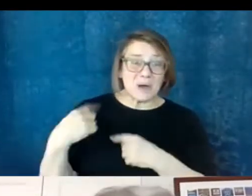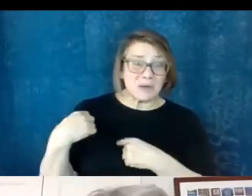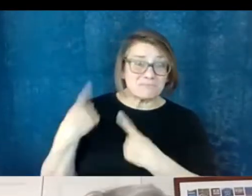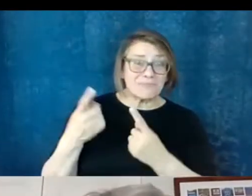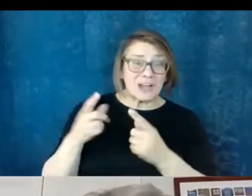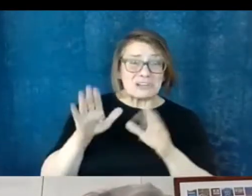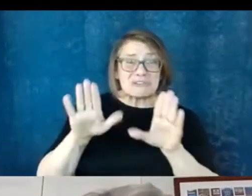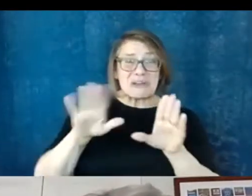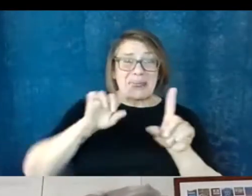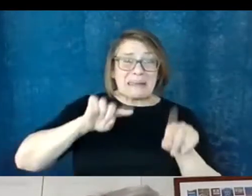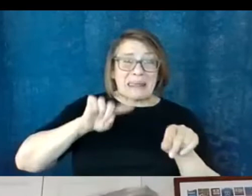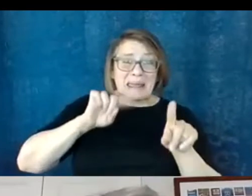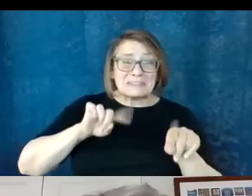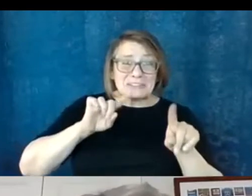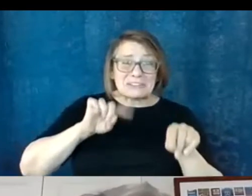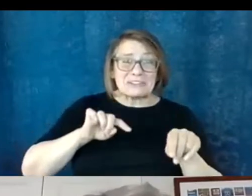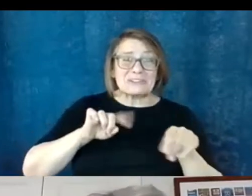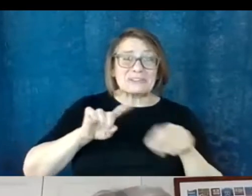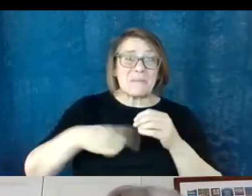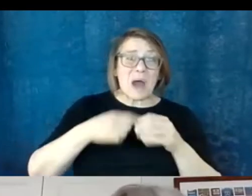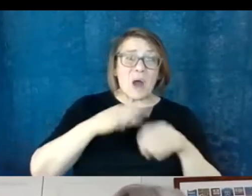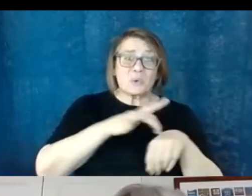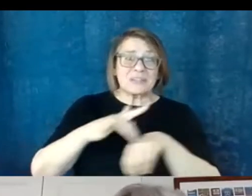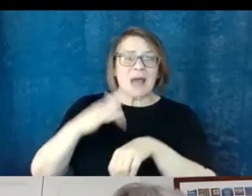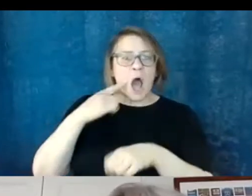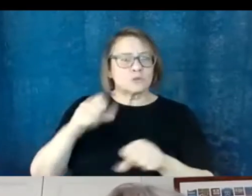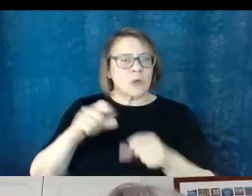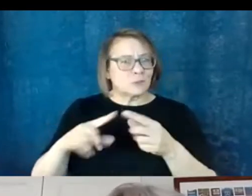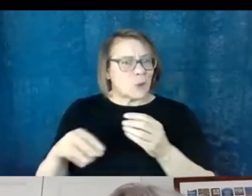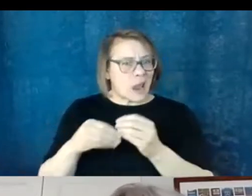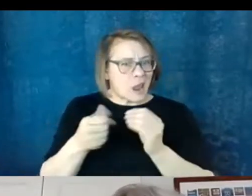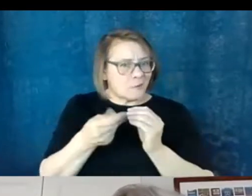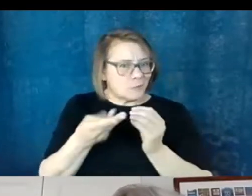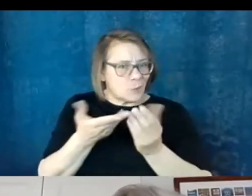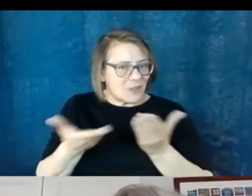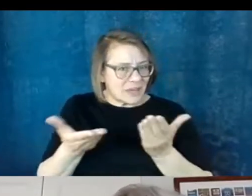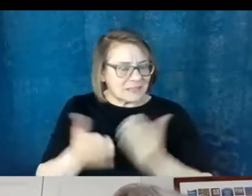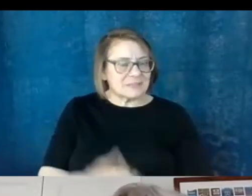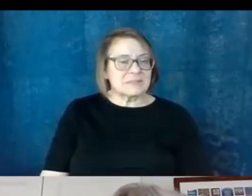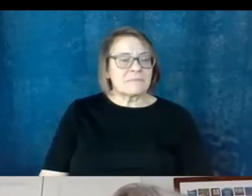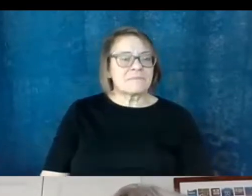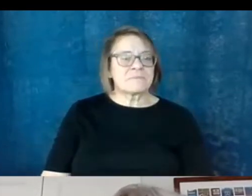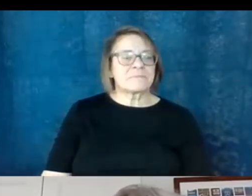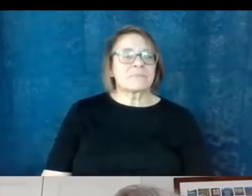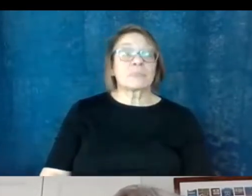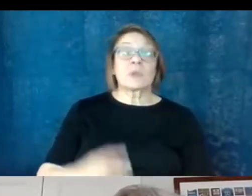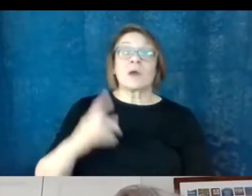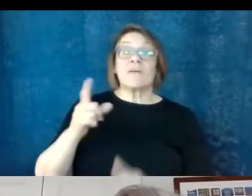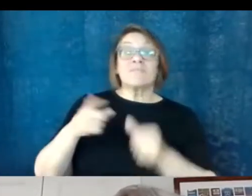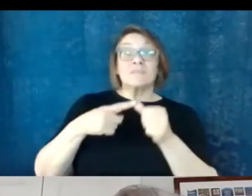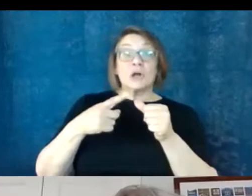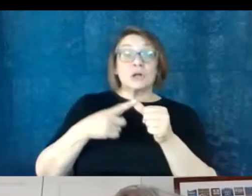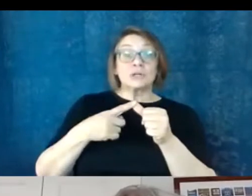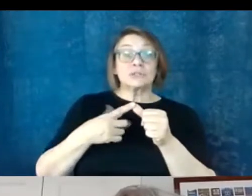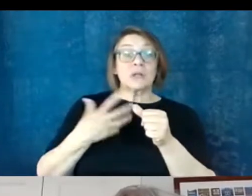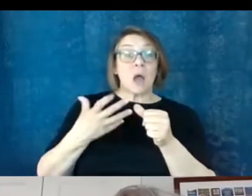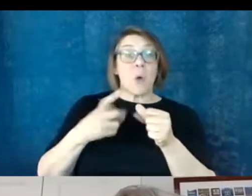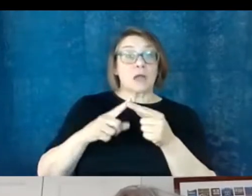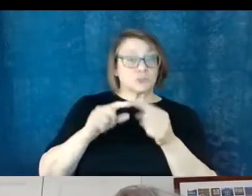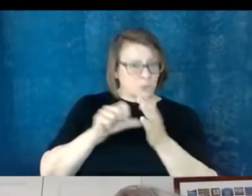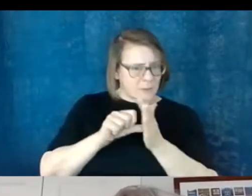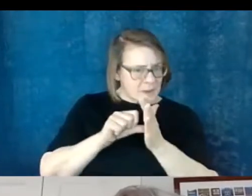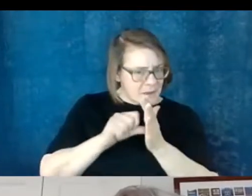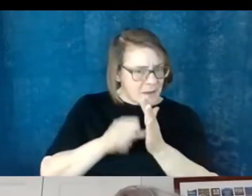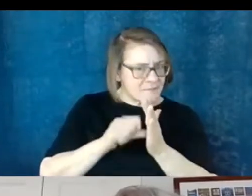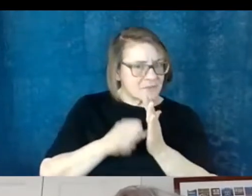wonderful answers thus far, so I'm just going to try to add a few things. For one, I want to